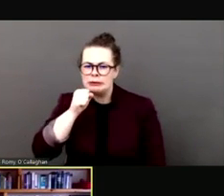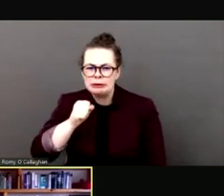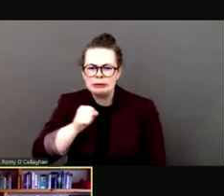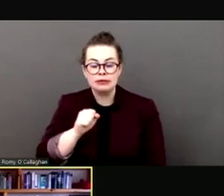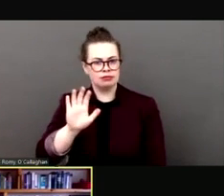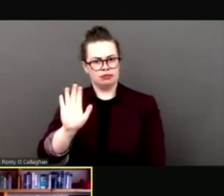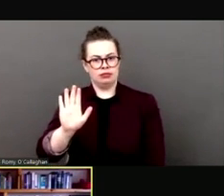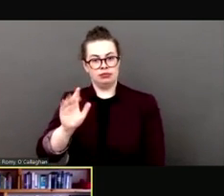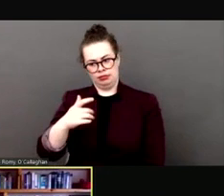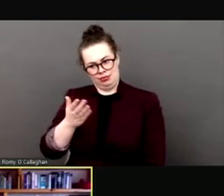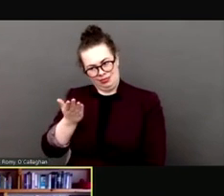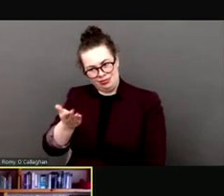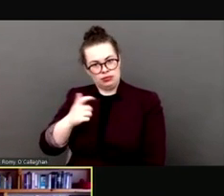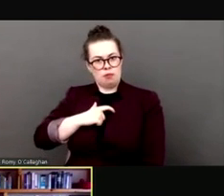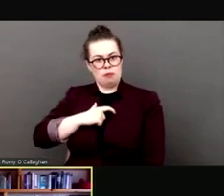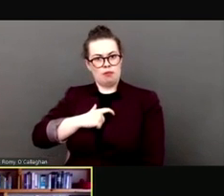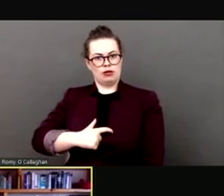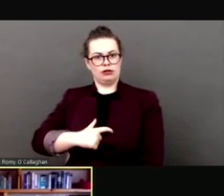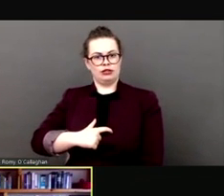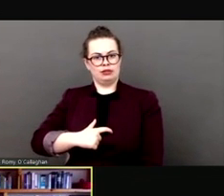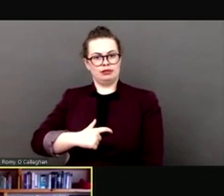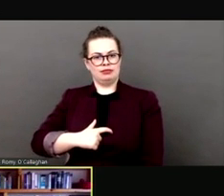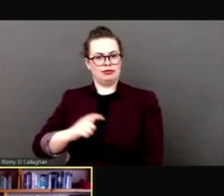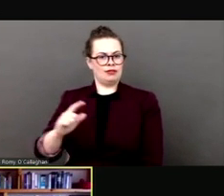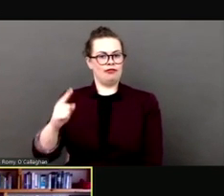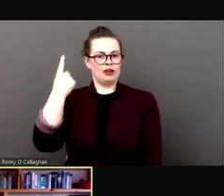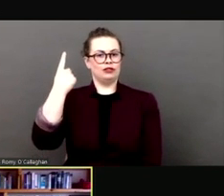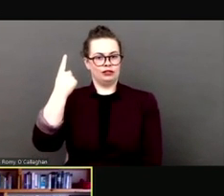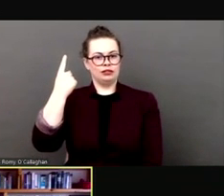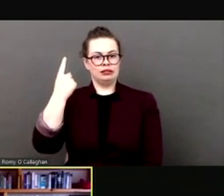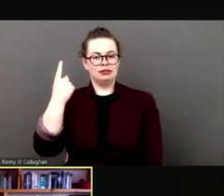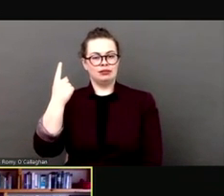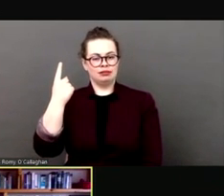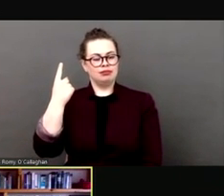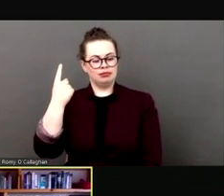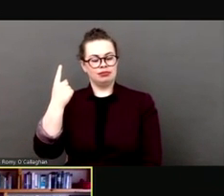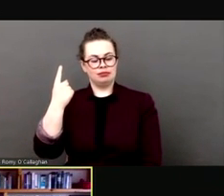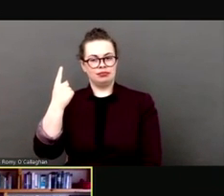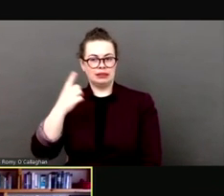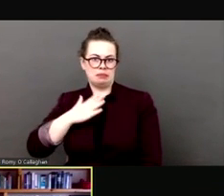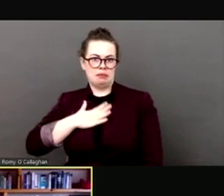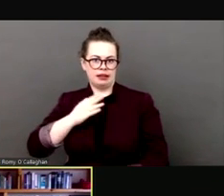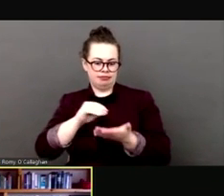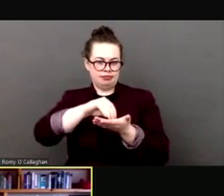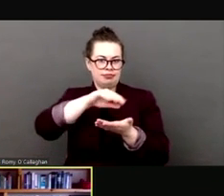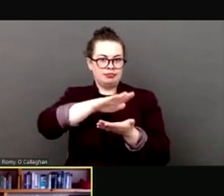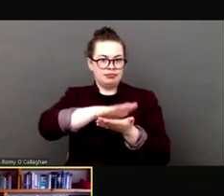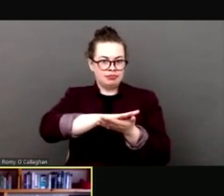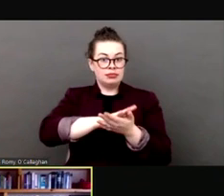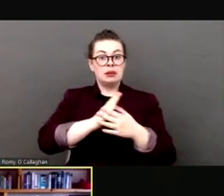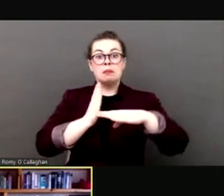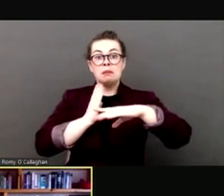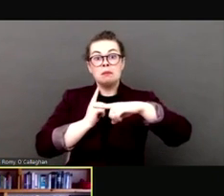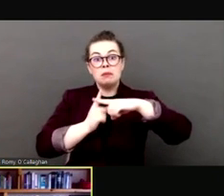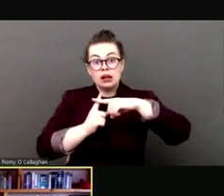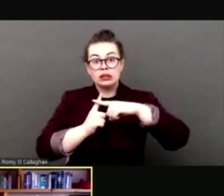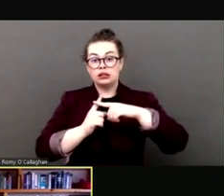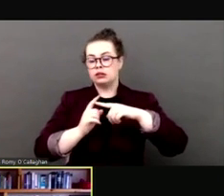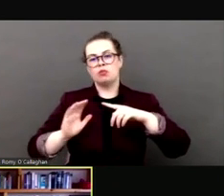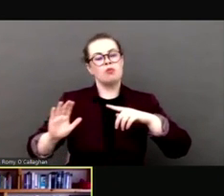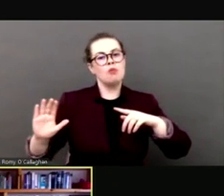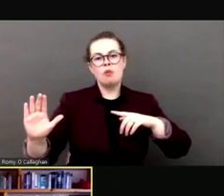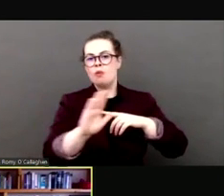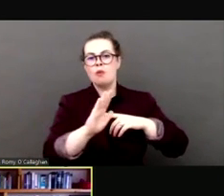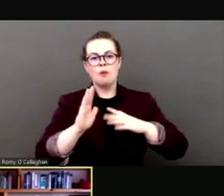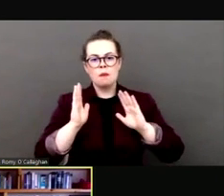usual identity divides. And I think the main takeaway for me is we have to support each other in